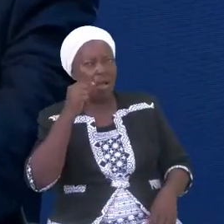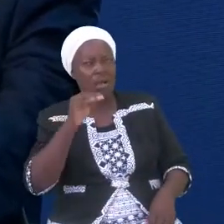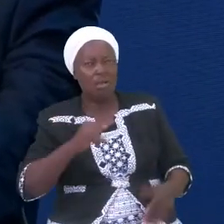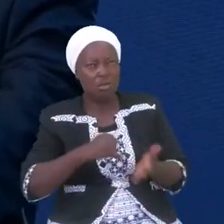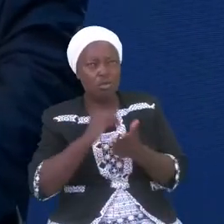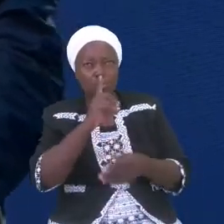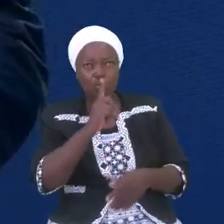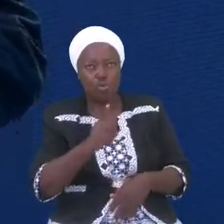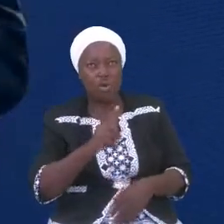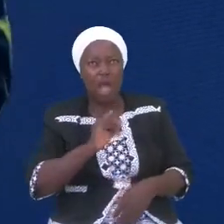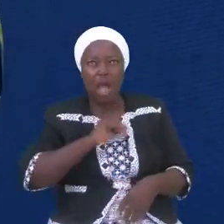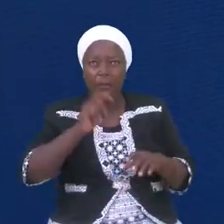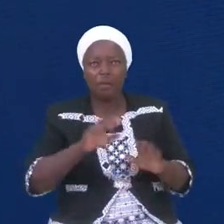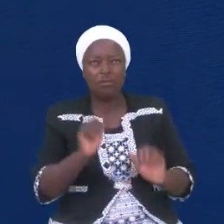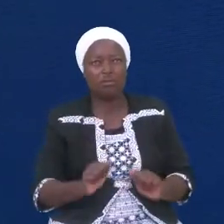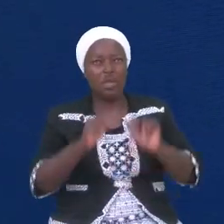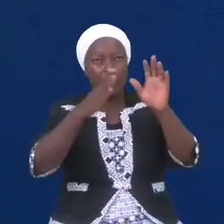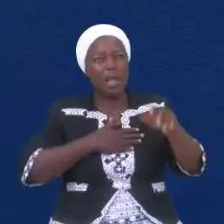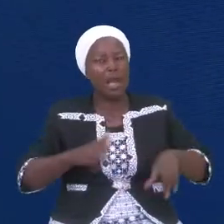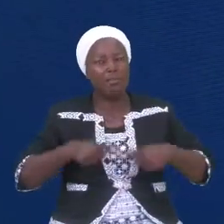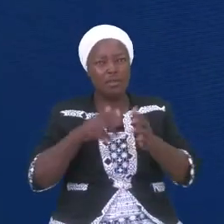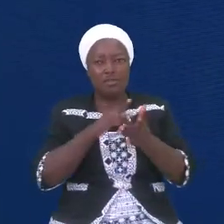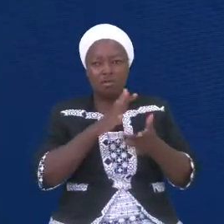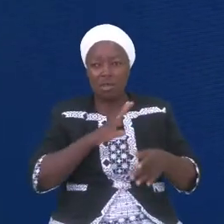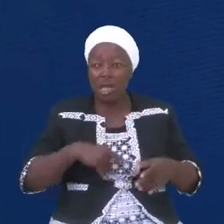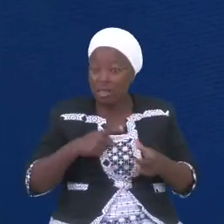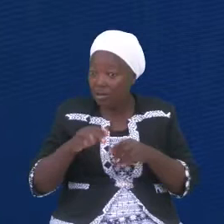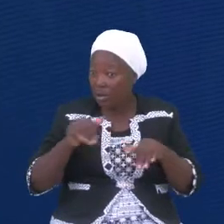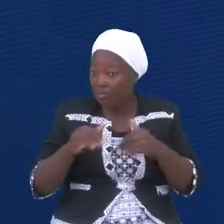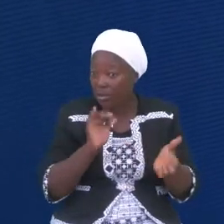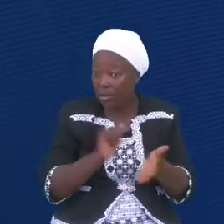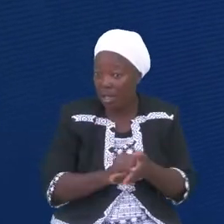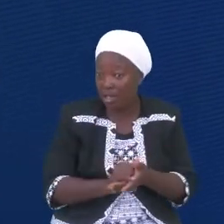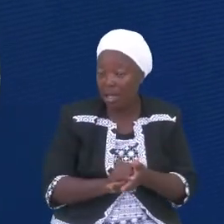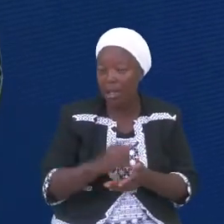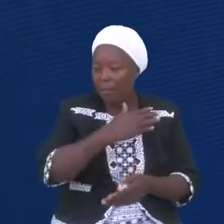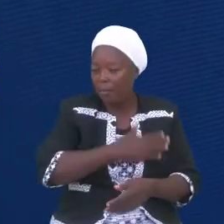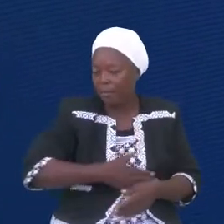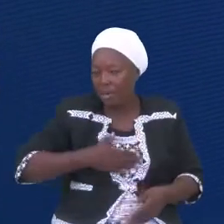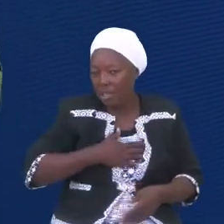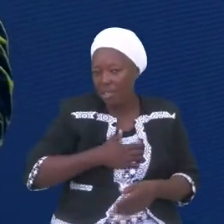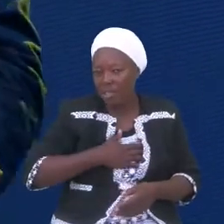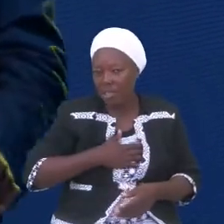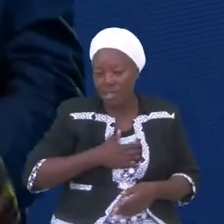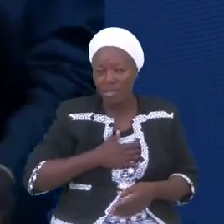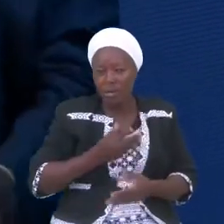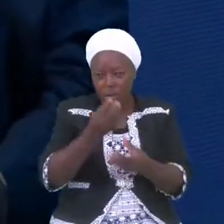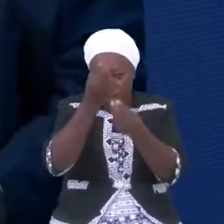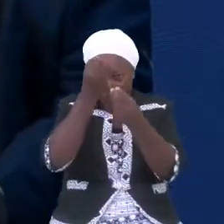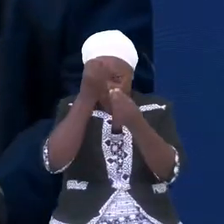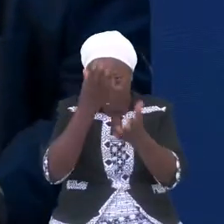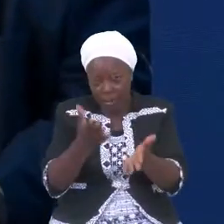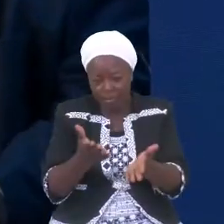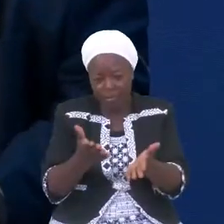Give your contact address. And anywhere you are watching